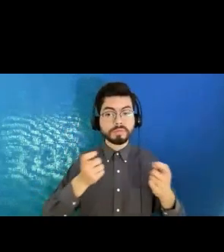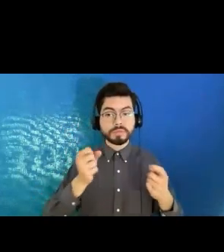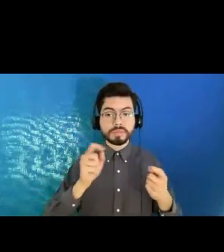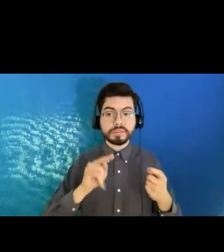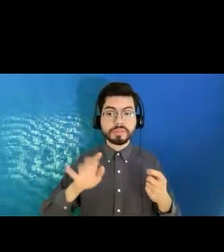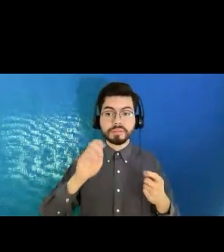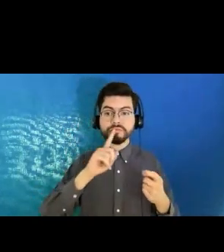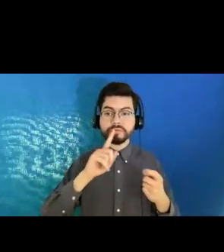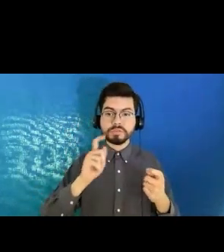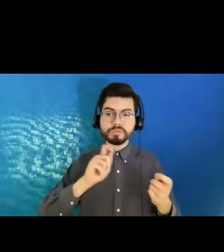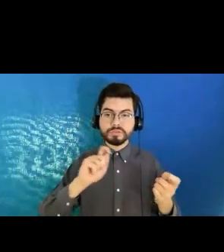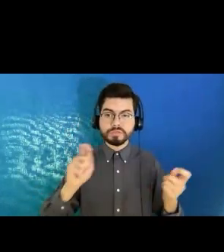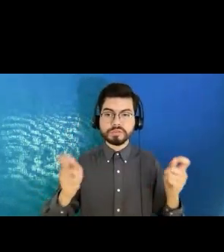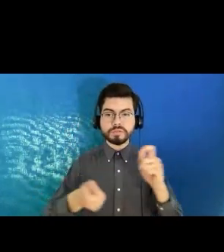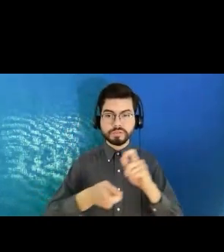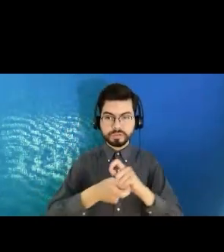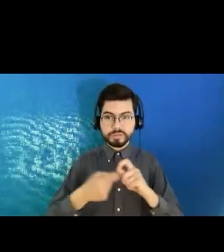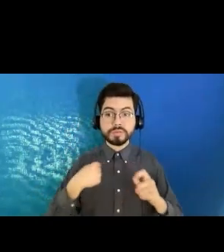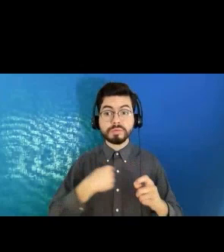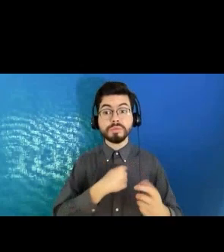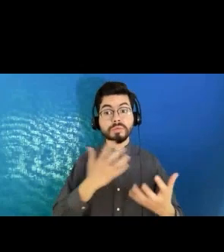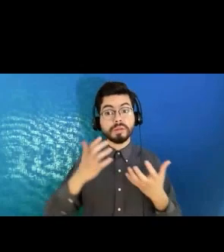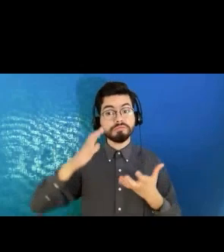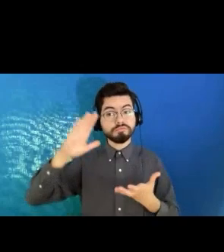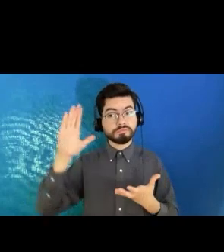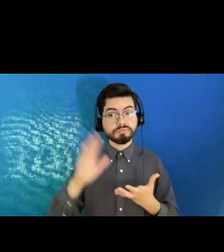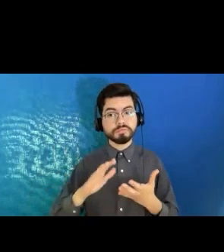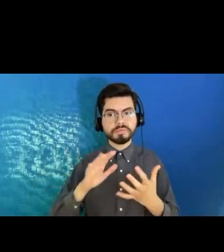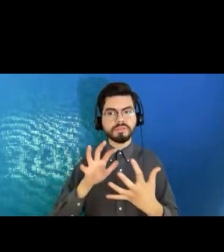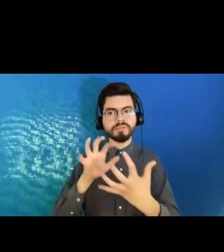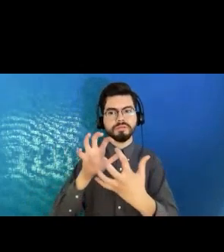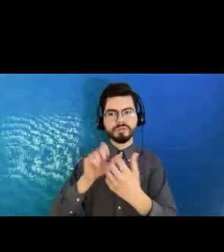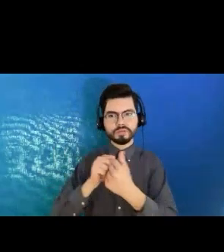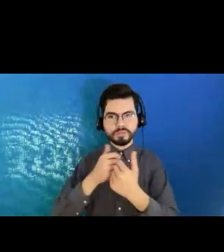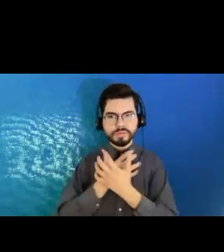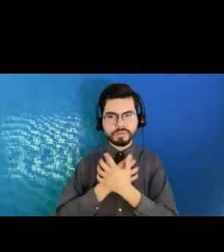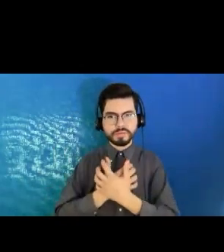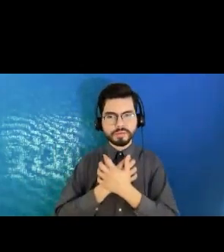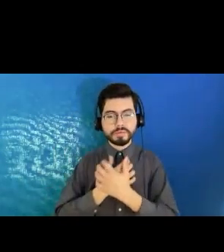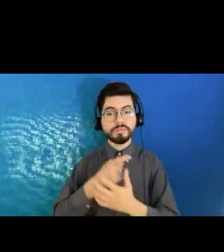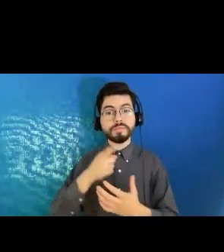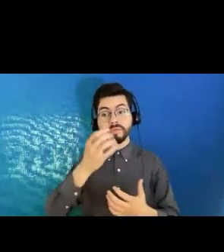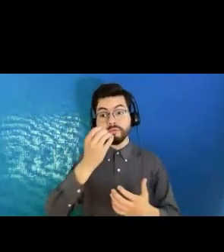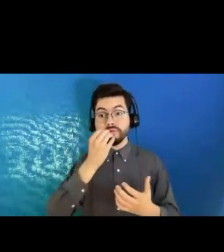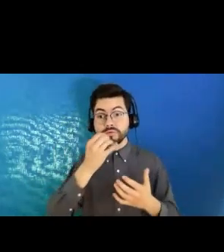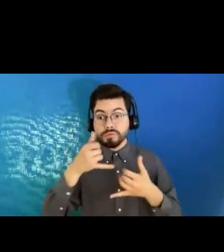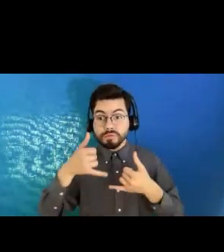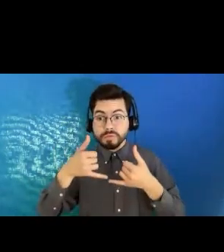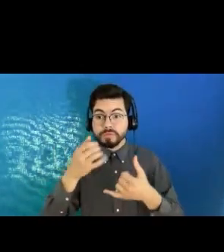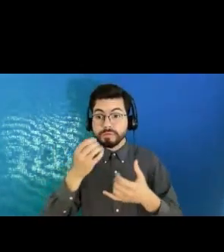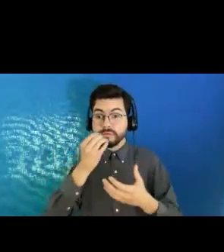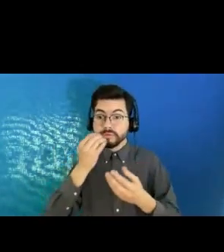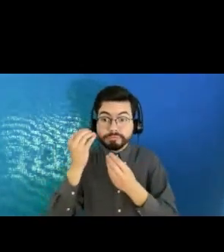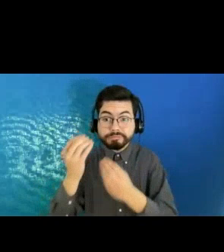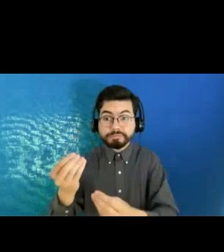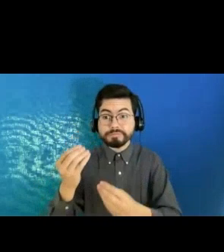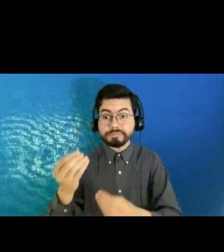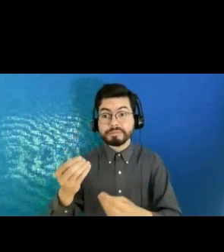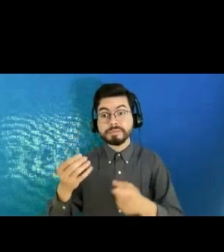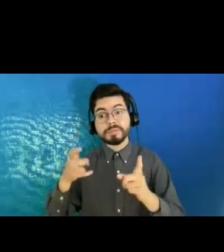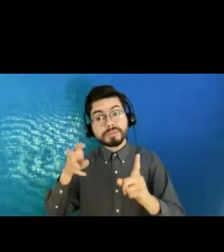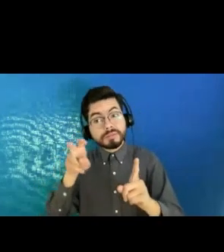really are wanting to reduce conflict with bears. We don't want them to get those food rewards. We don't want them to get too close to people. We want them to be